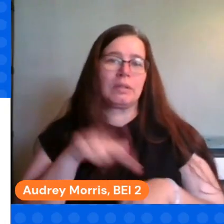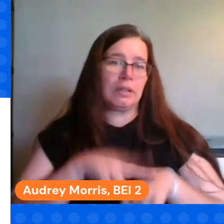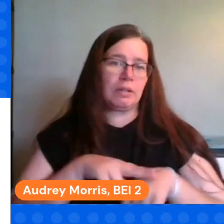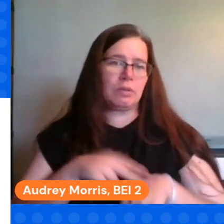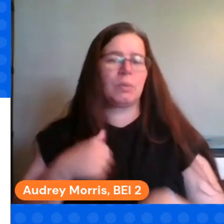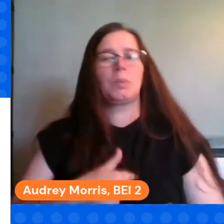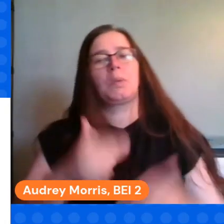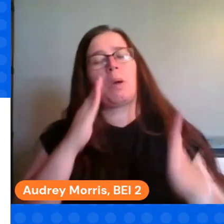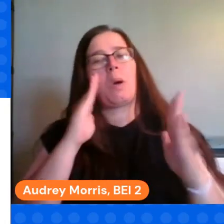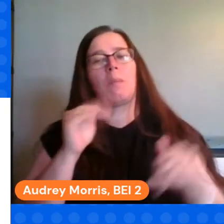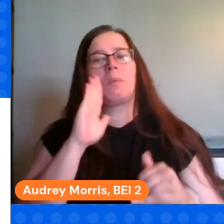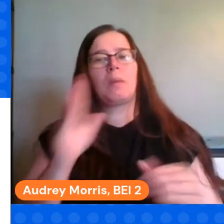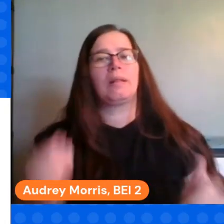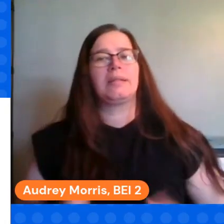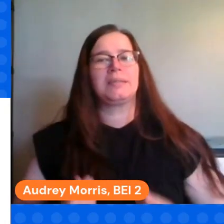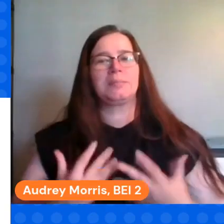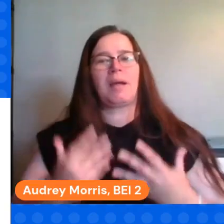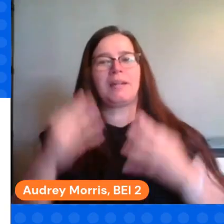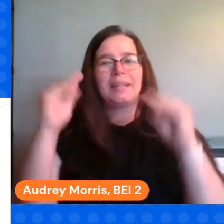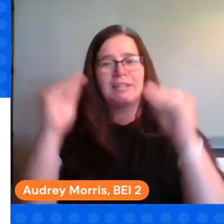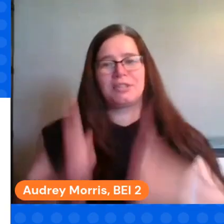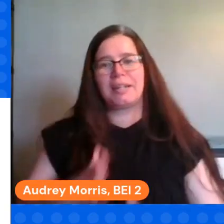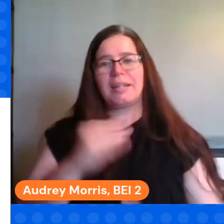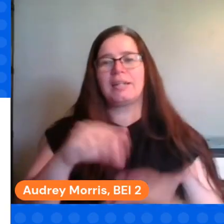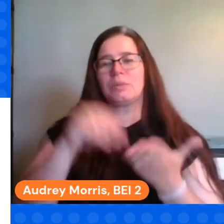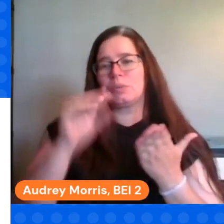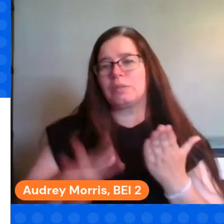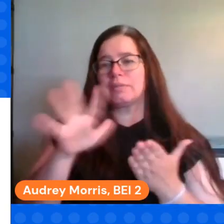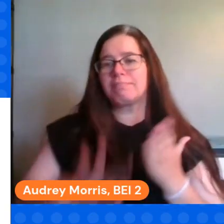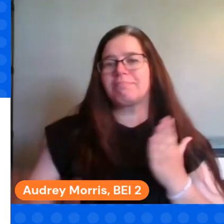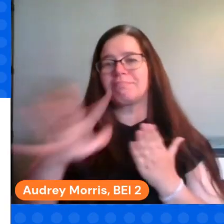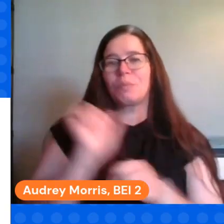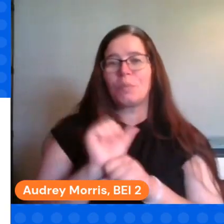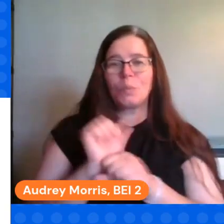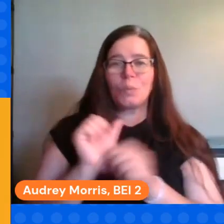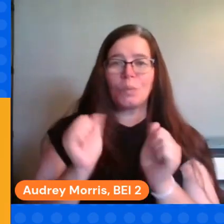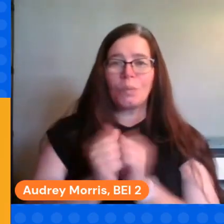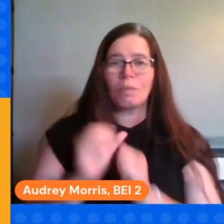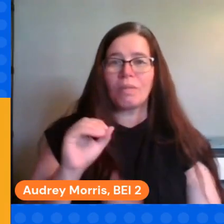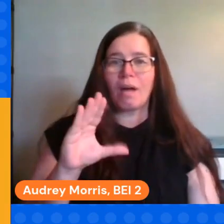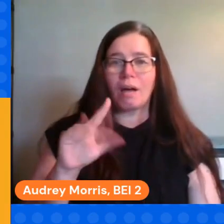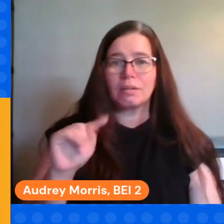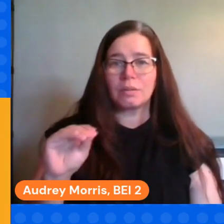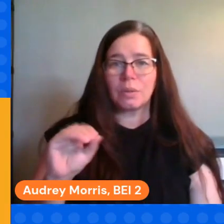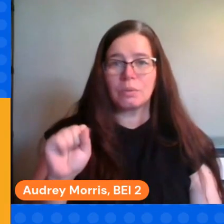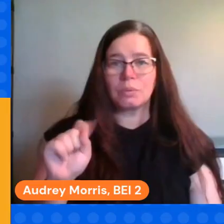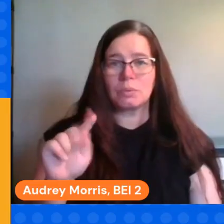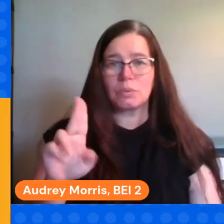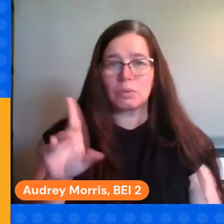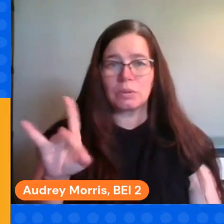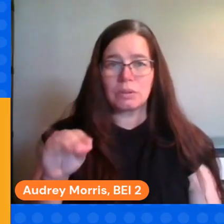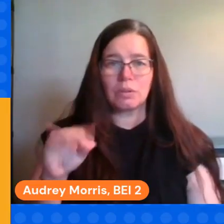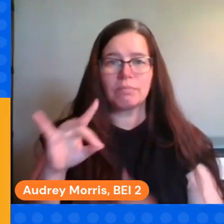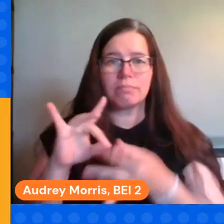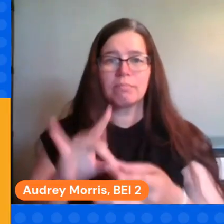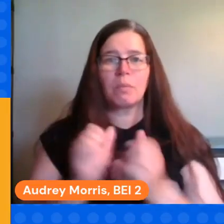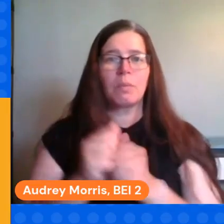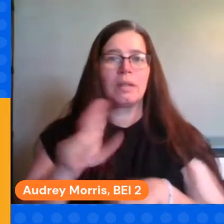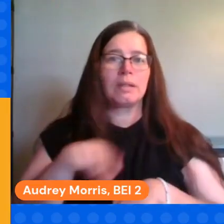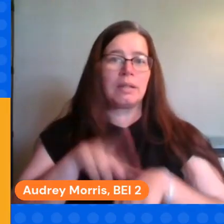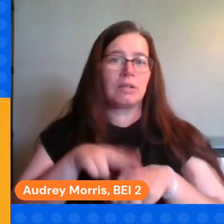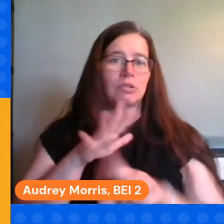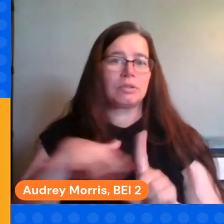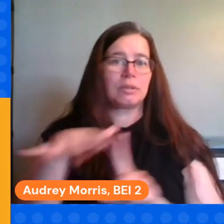educators and students everywhere to work with OctoStudio in a nature setting. The other thing we're going to find there, and